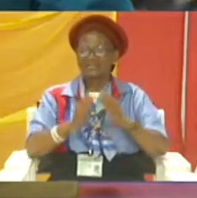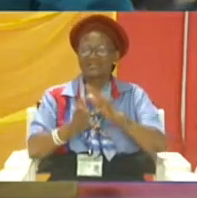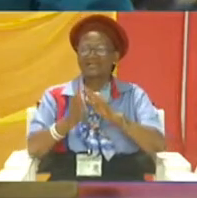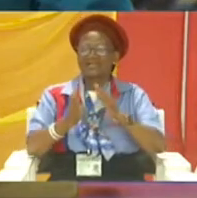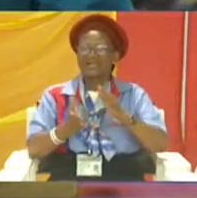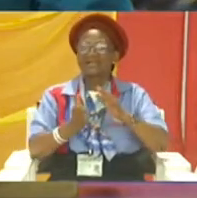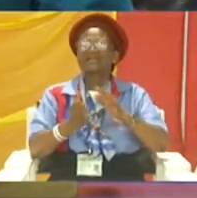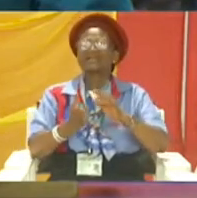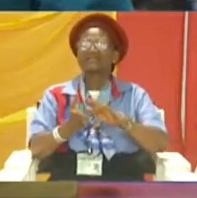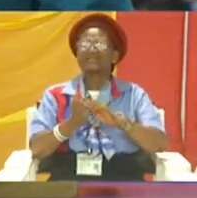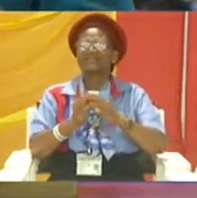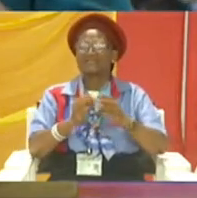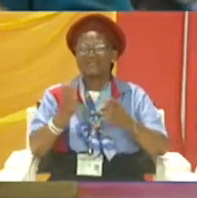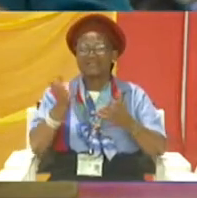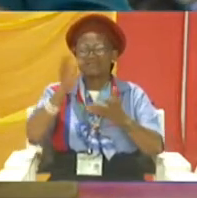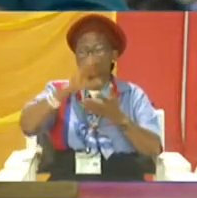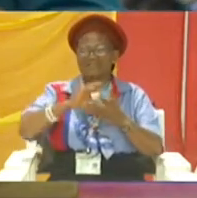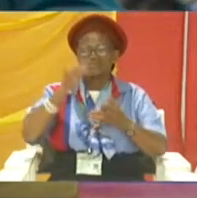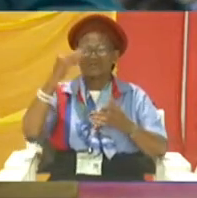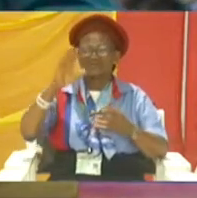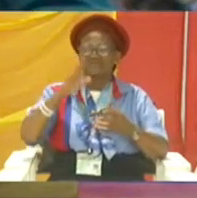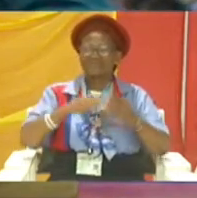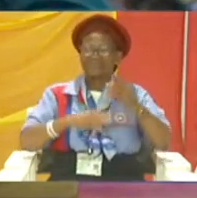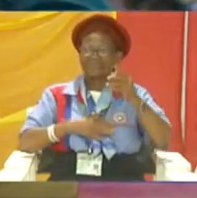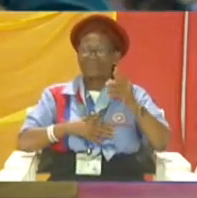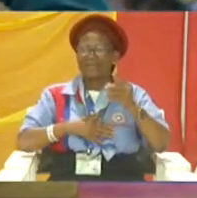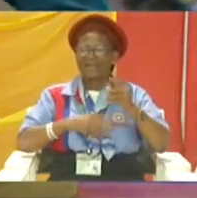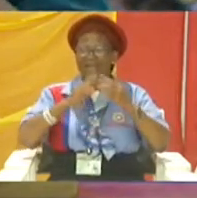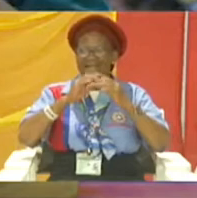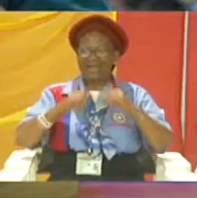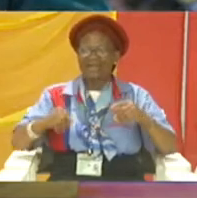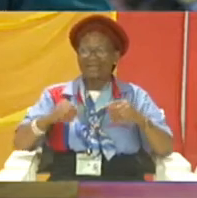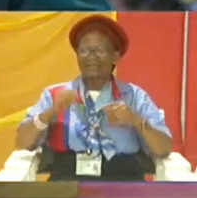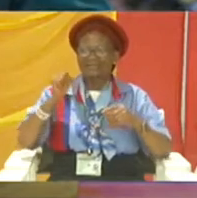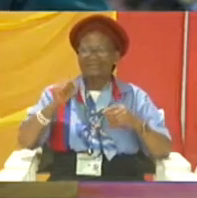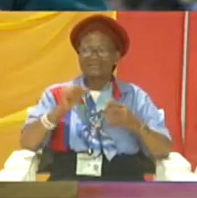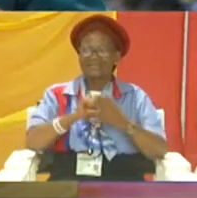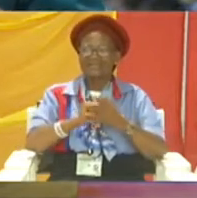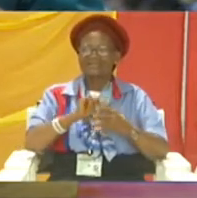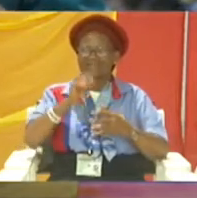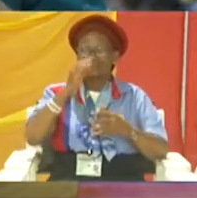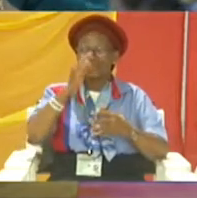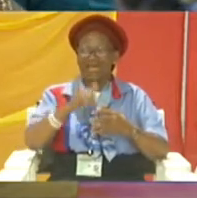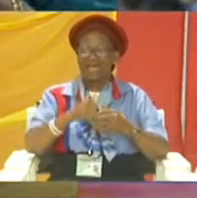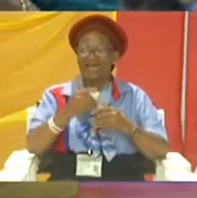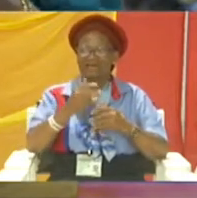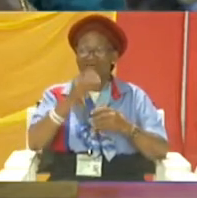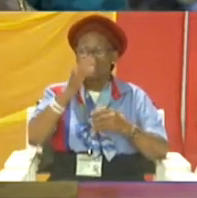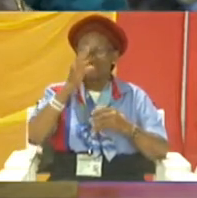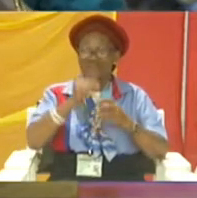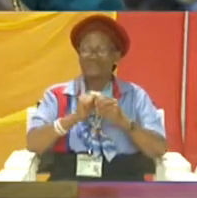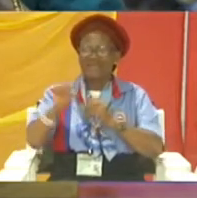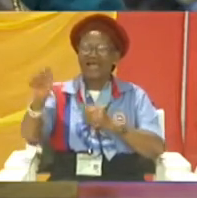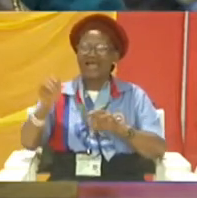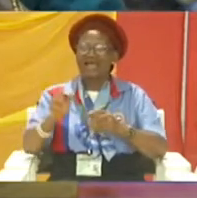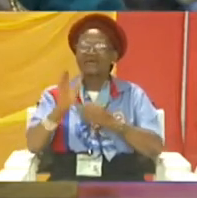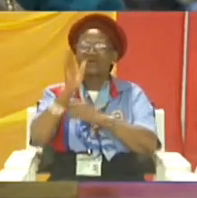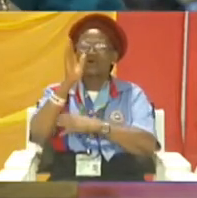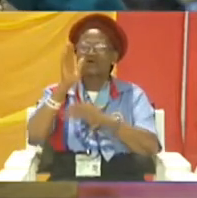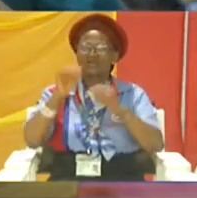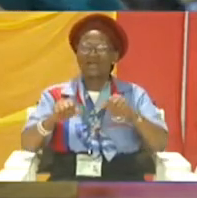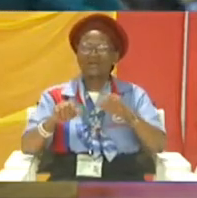enemies. That's how far God can go. Set the